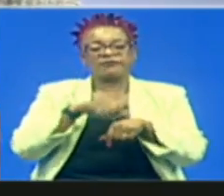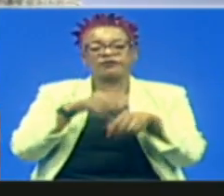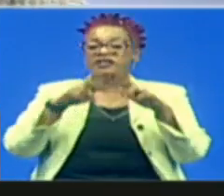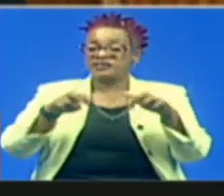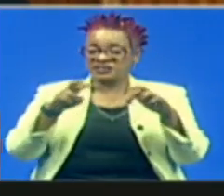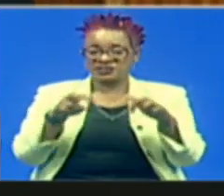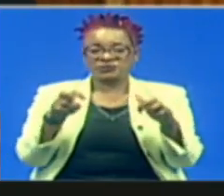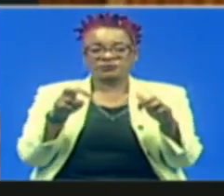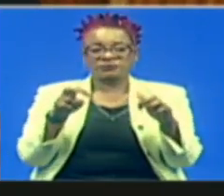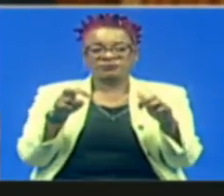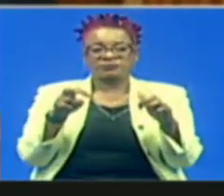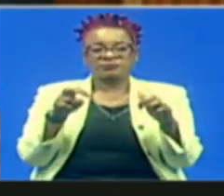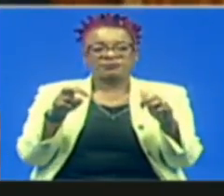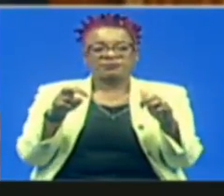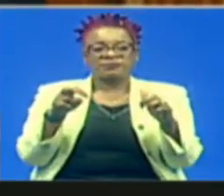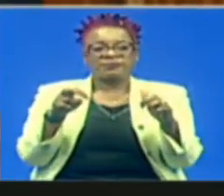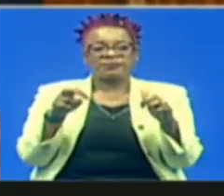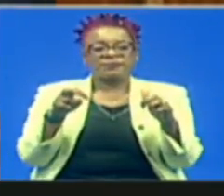investigations.